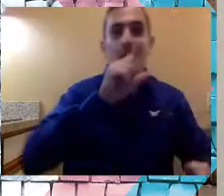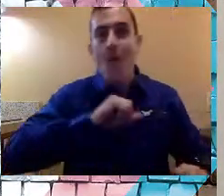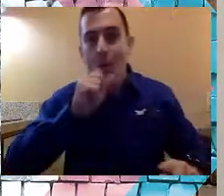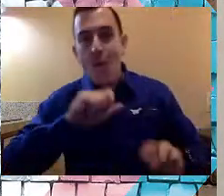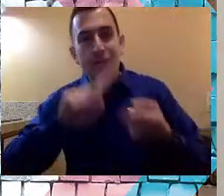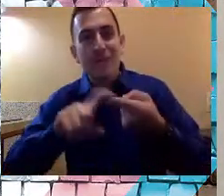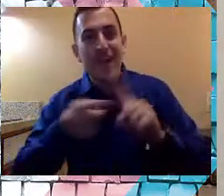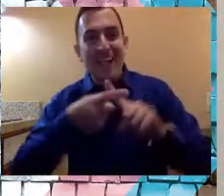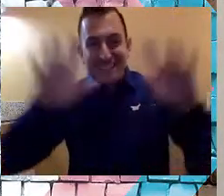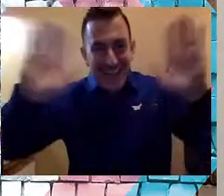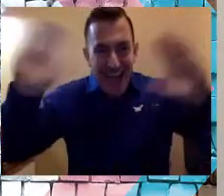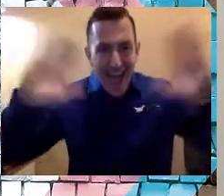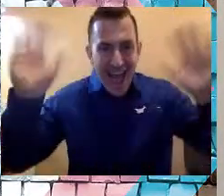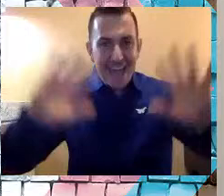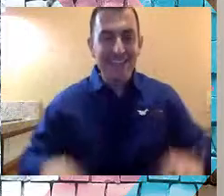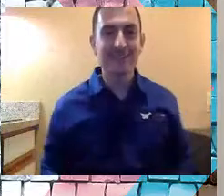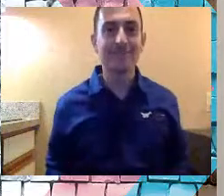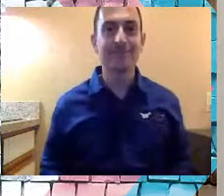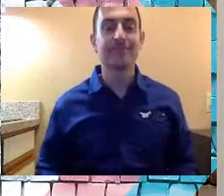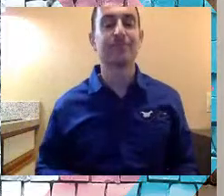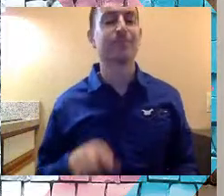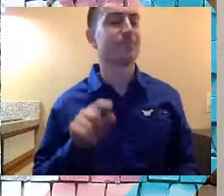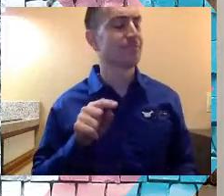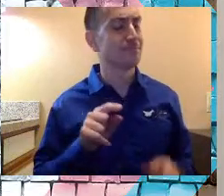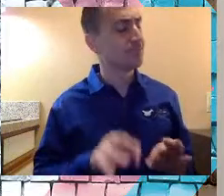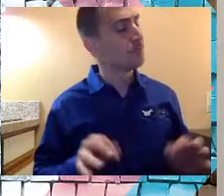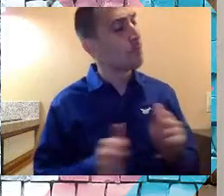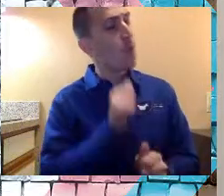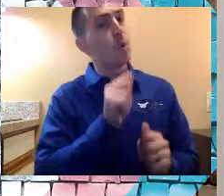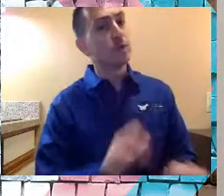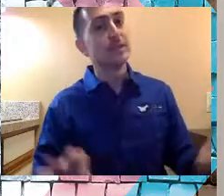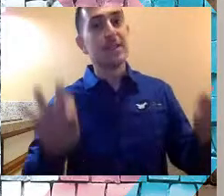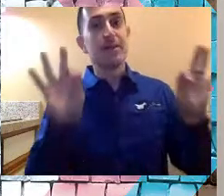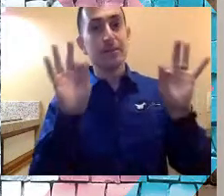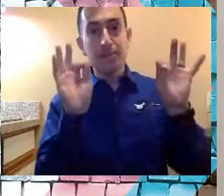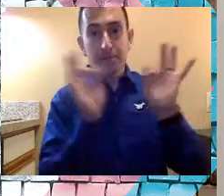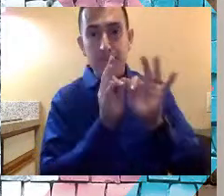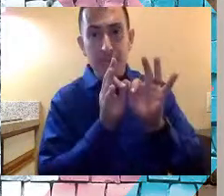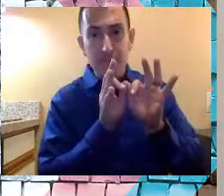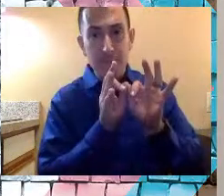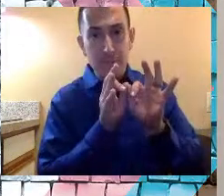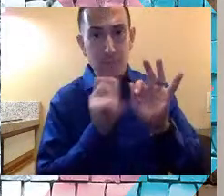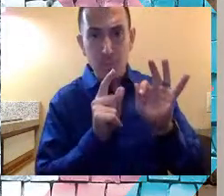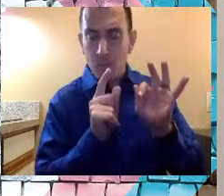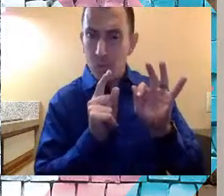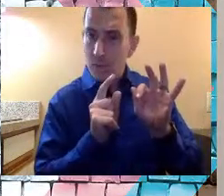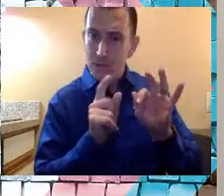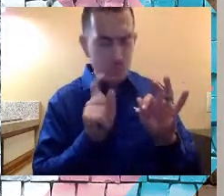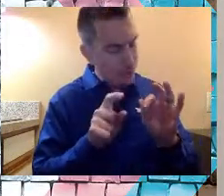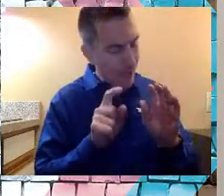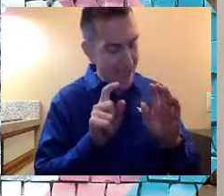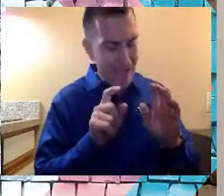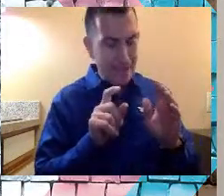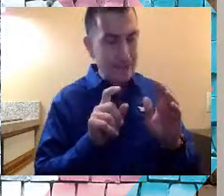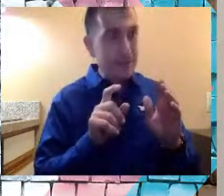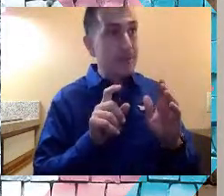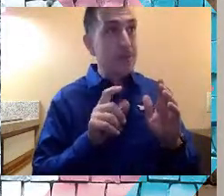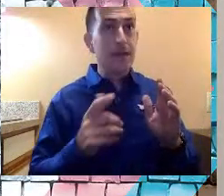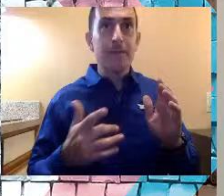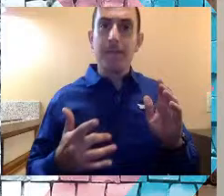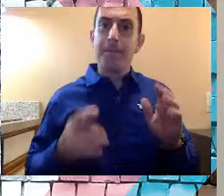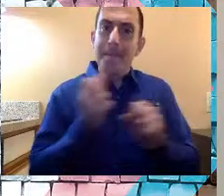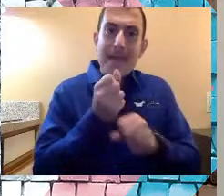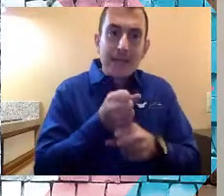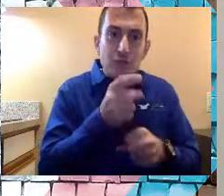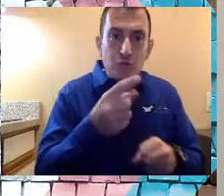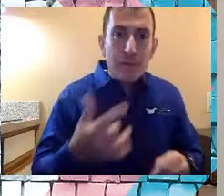Write thank you notes. Oh, this is one of the most important things. If someone does something kind for you or gives you a present, it's